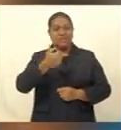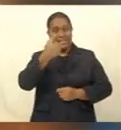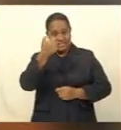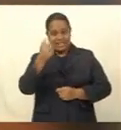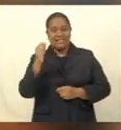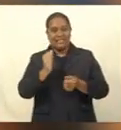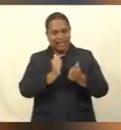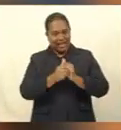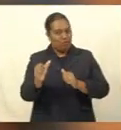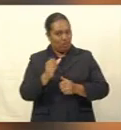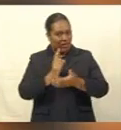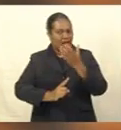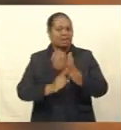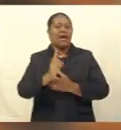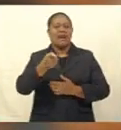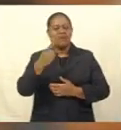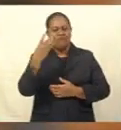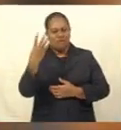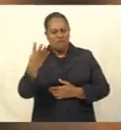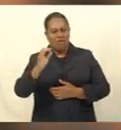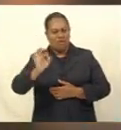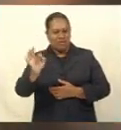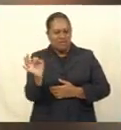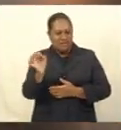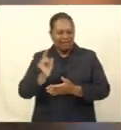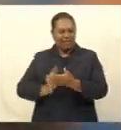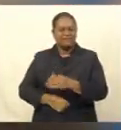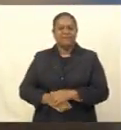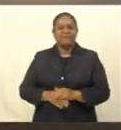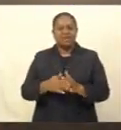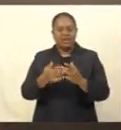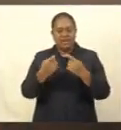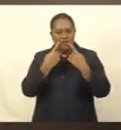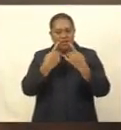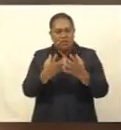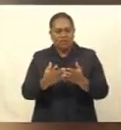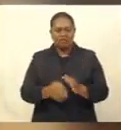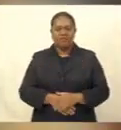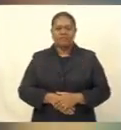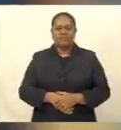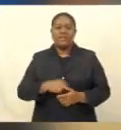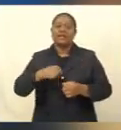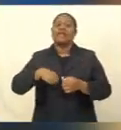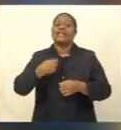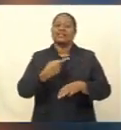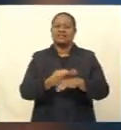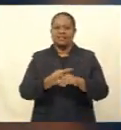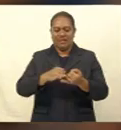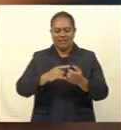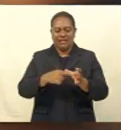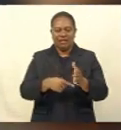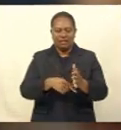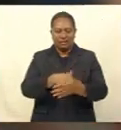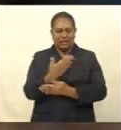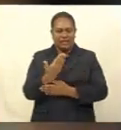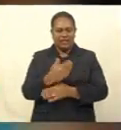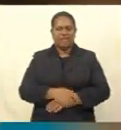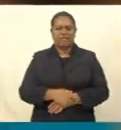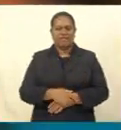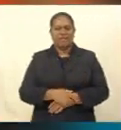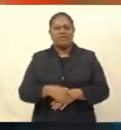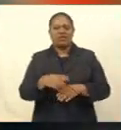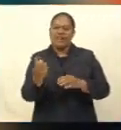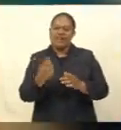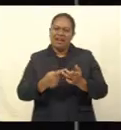they are 4th on the standings with 10 points. The Silktails will host the Hawks next Saturday in another round of the Ron Massey Cup.